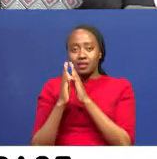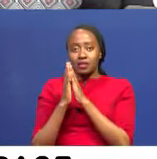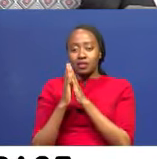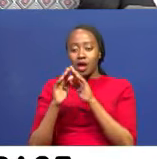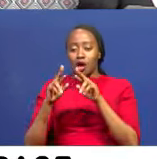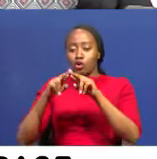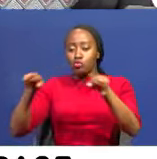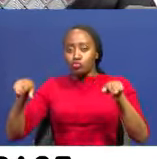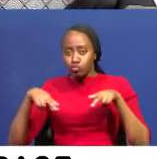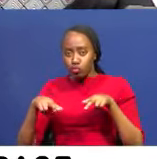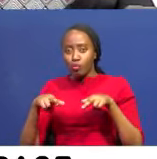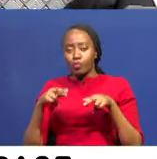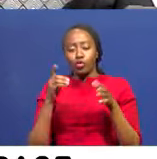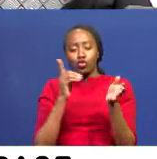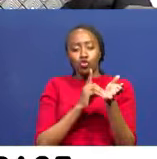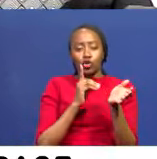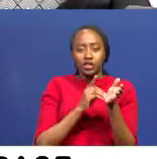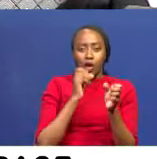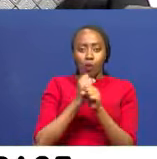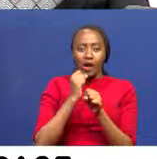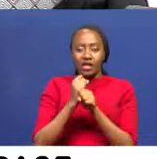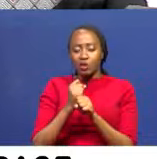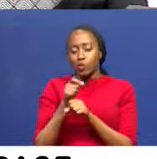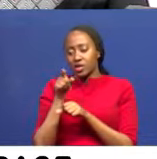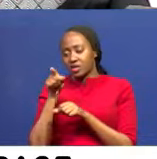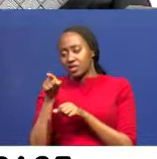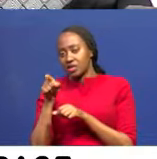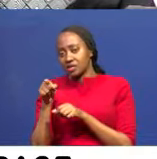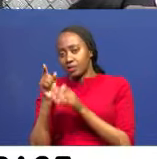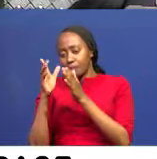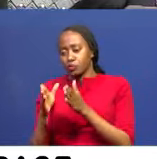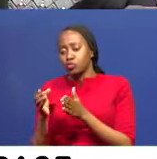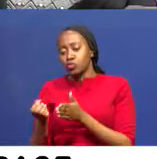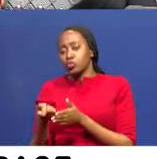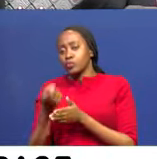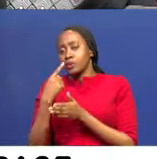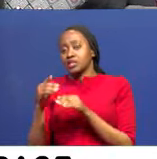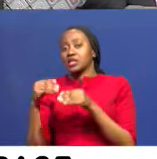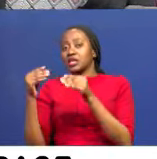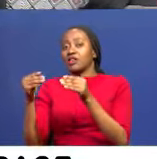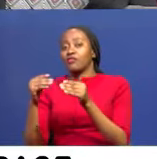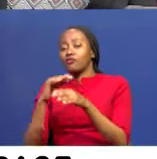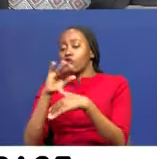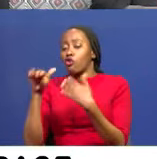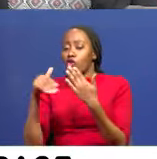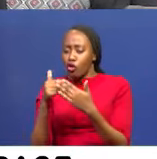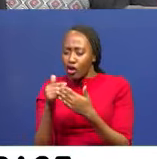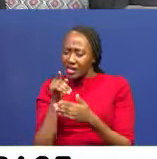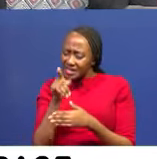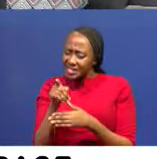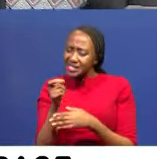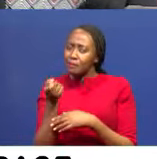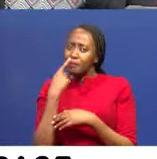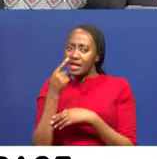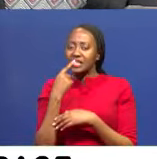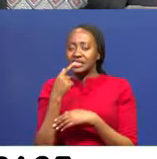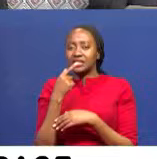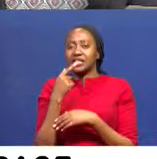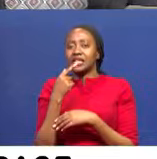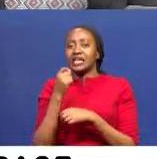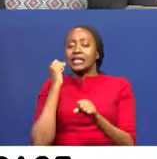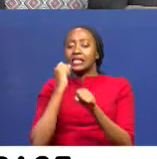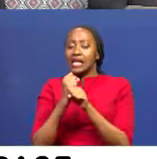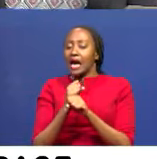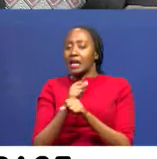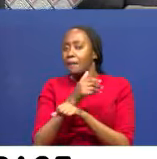work with a pharmacist, and they'll work with other healthcare providers to make sure that the rationalization of the treatment of this patient is actually done